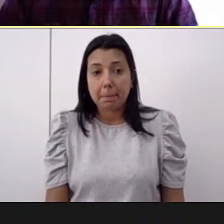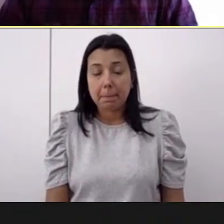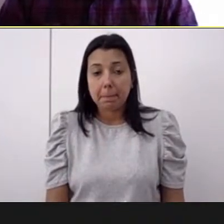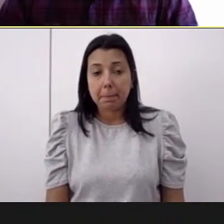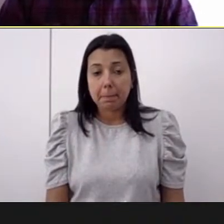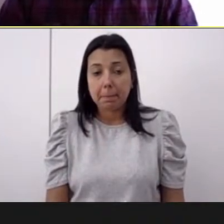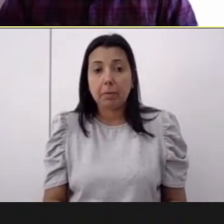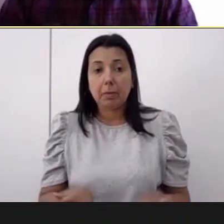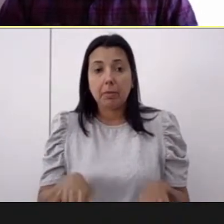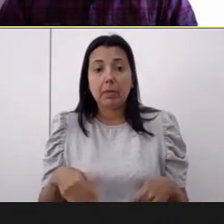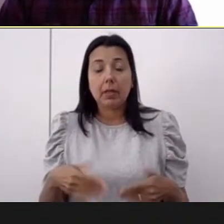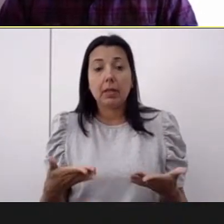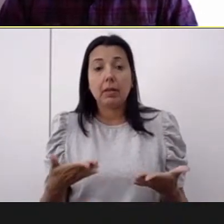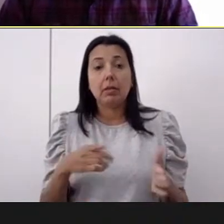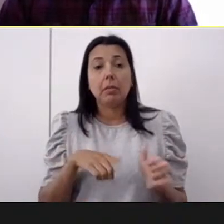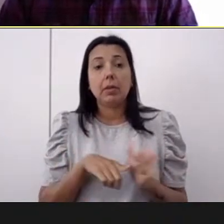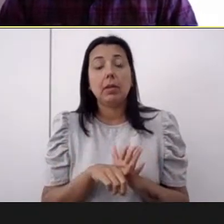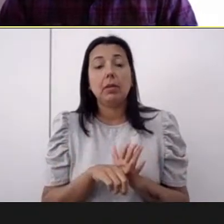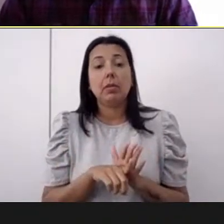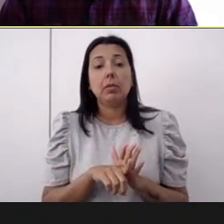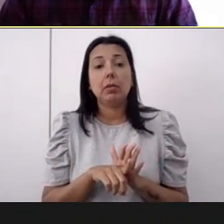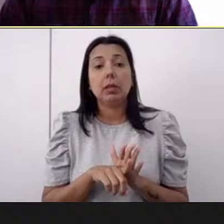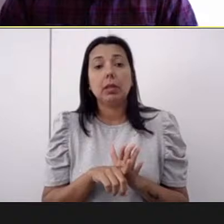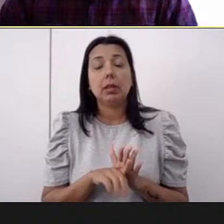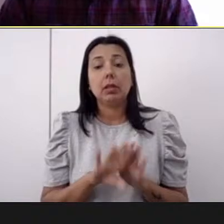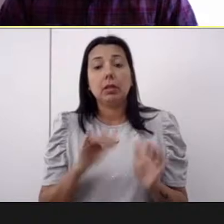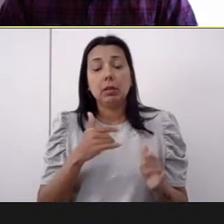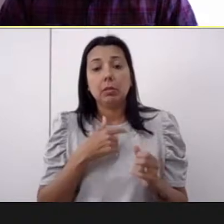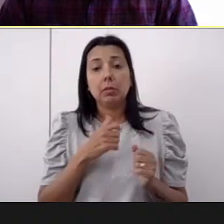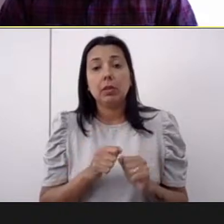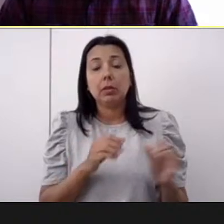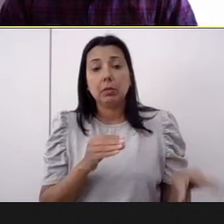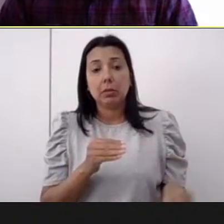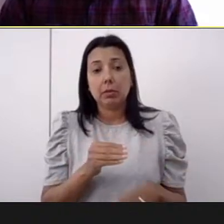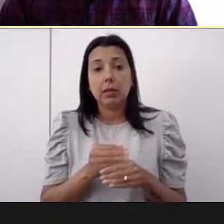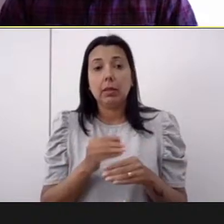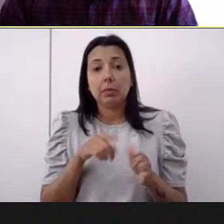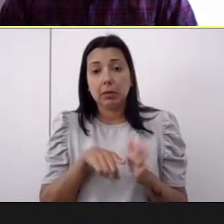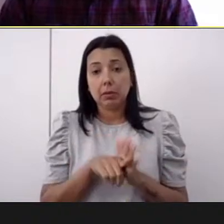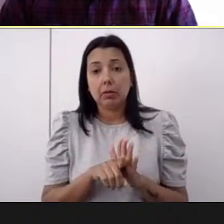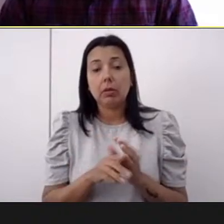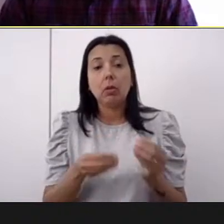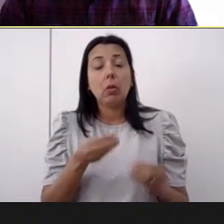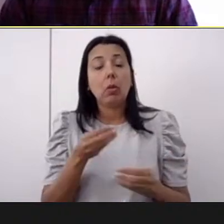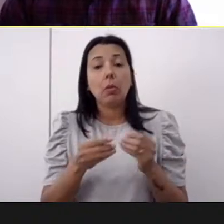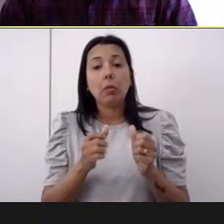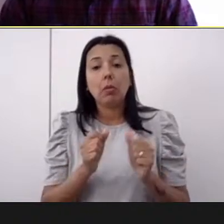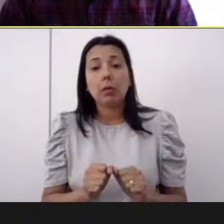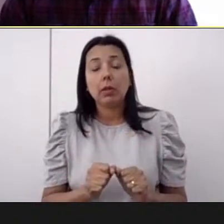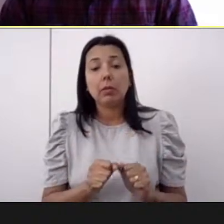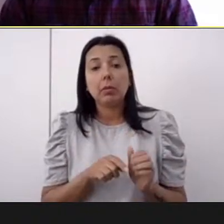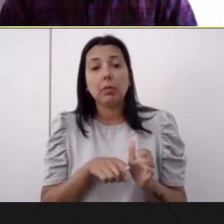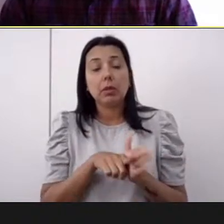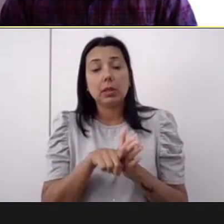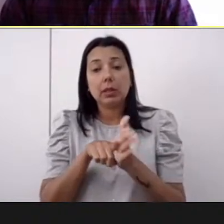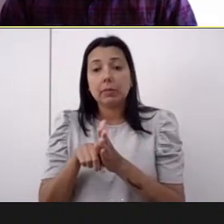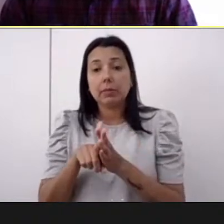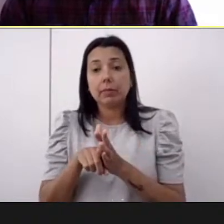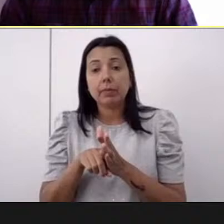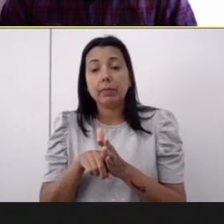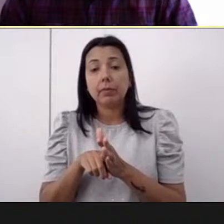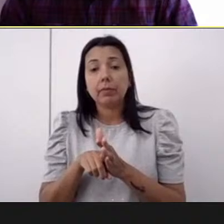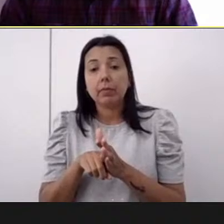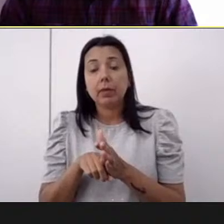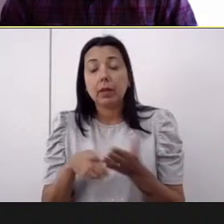we could add to this question: how can we investigate or understand